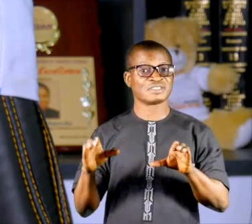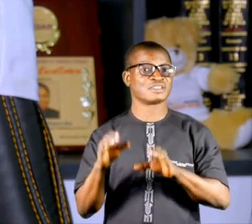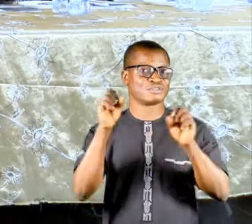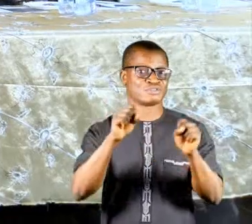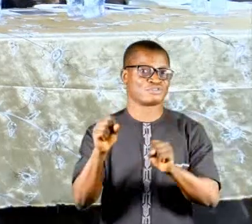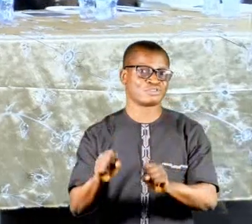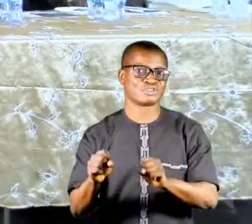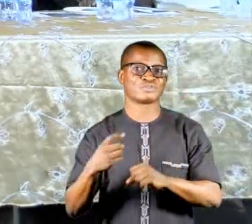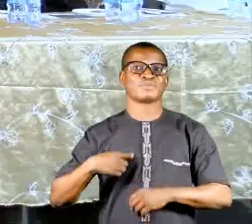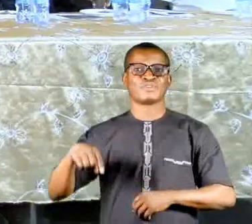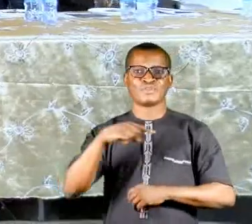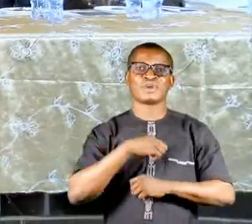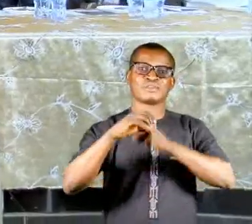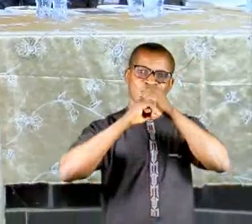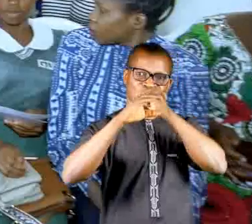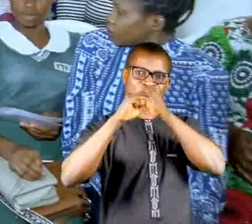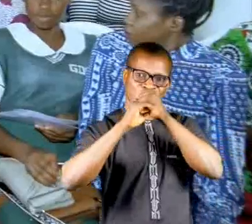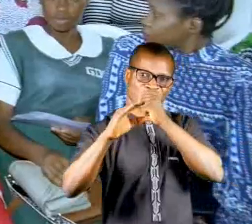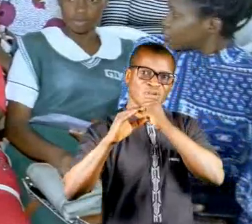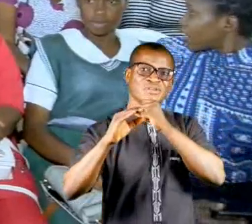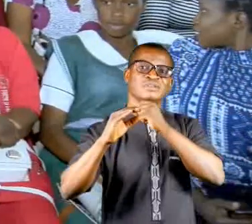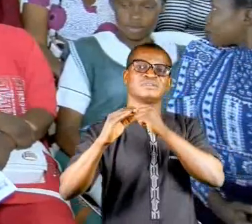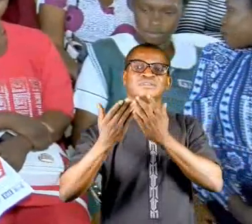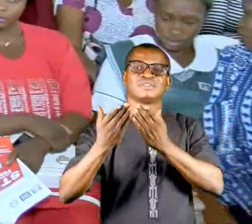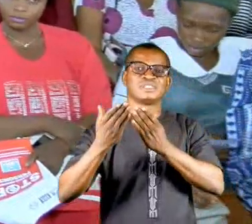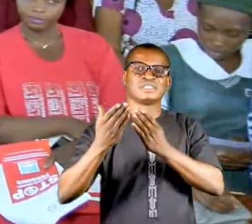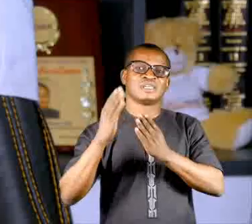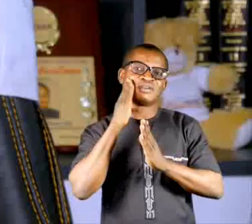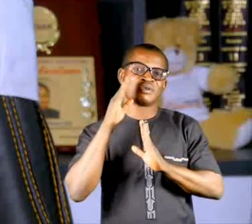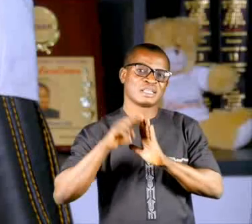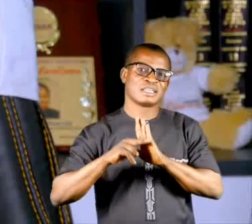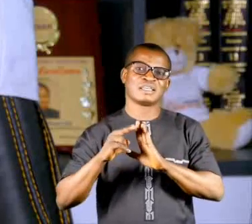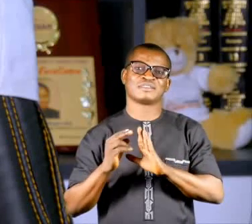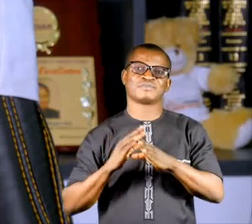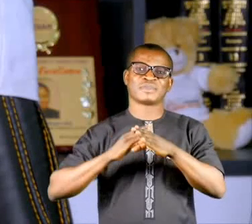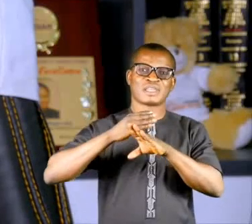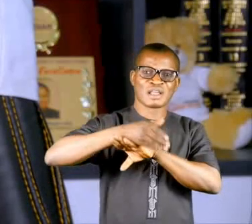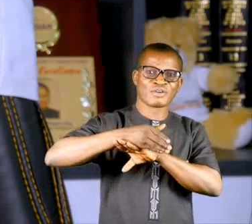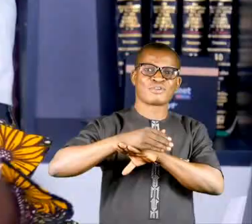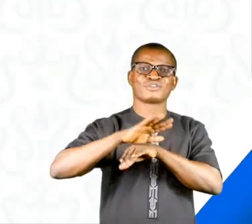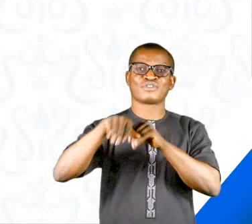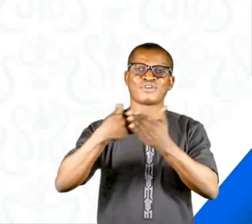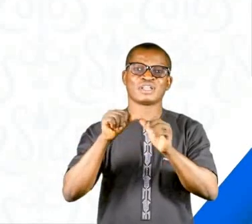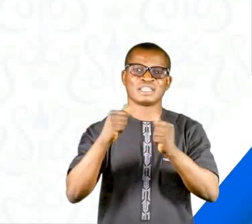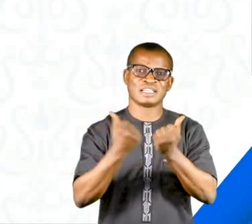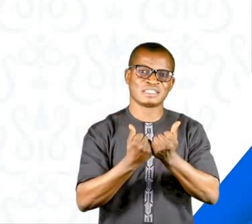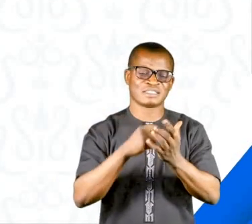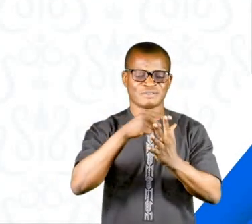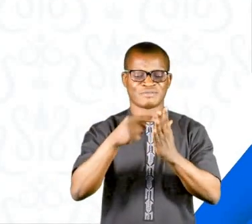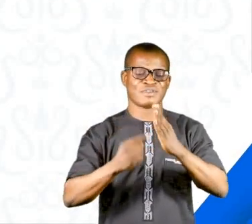structures. We amplified momentum across the agency's five-pronged approaches